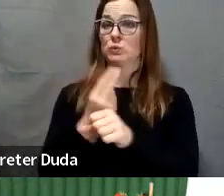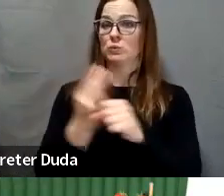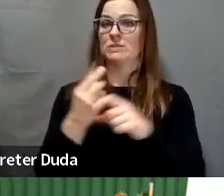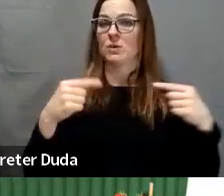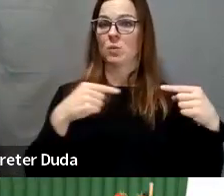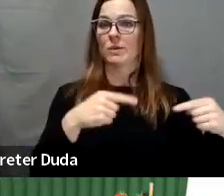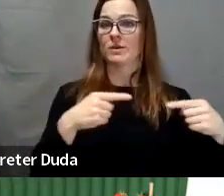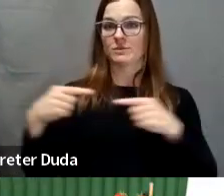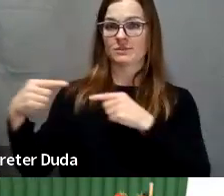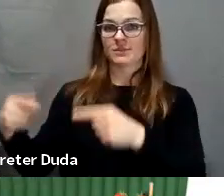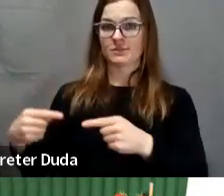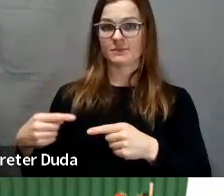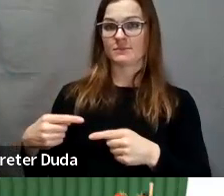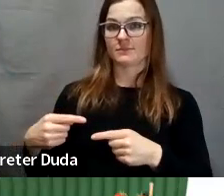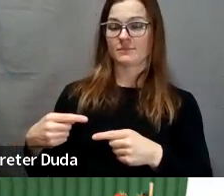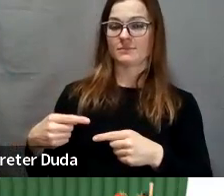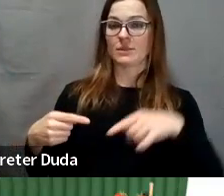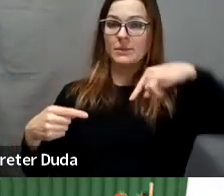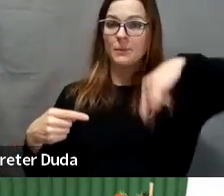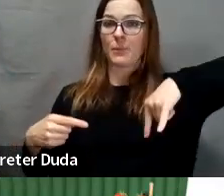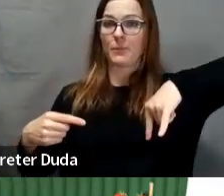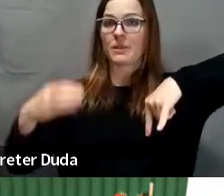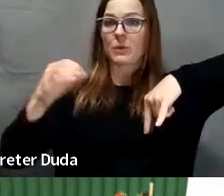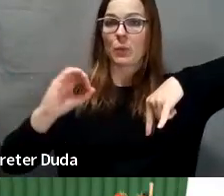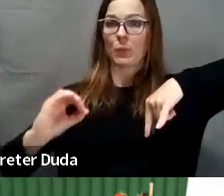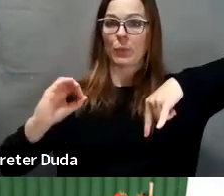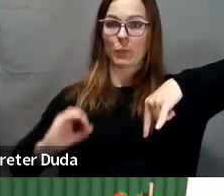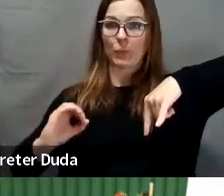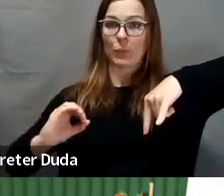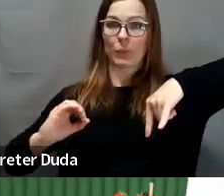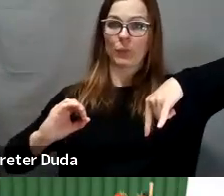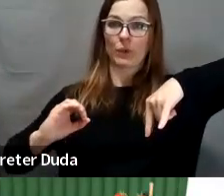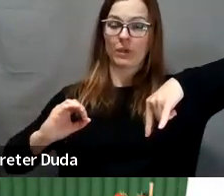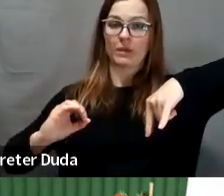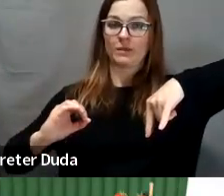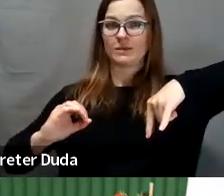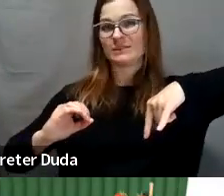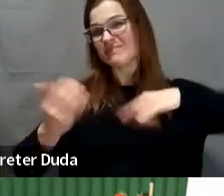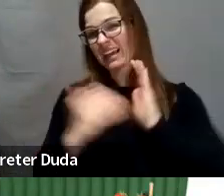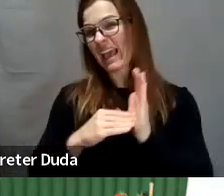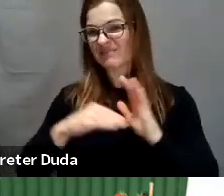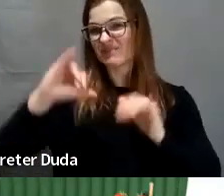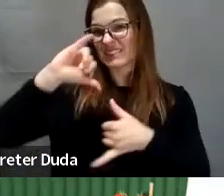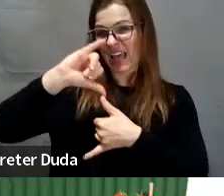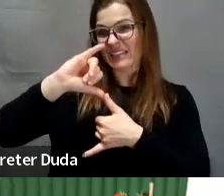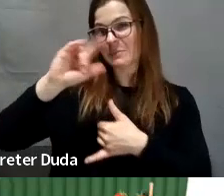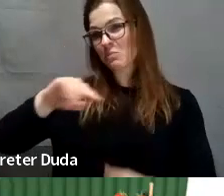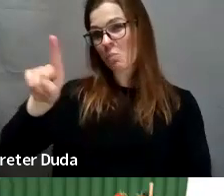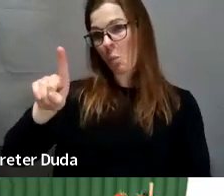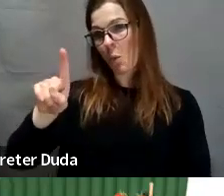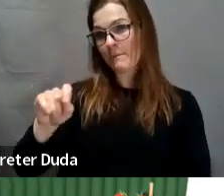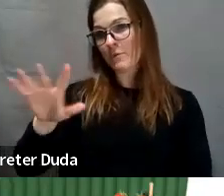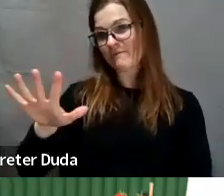wheels, a place to plant that's about, I'd say, 1.5 feet again deep. And then there's also a rack